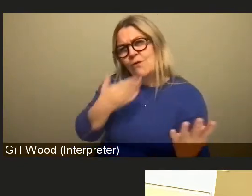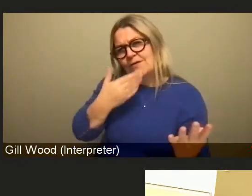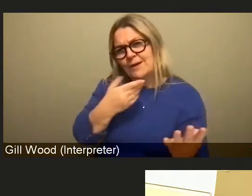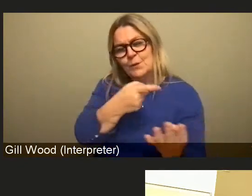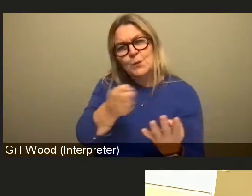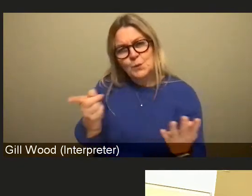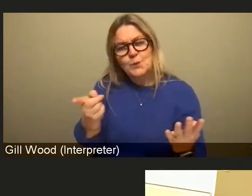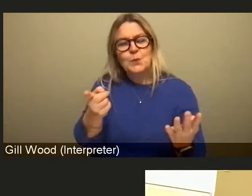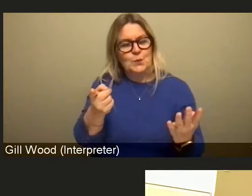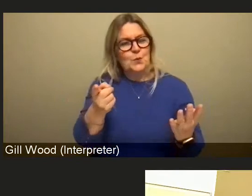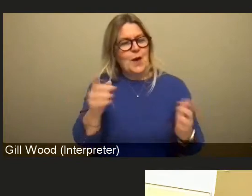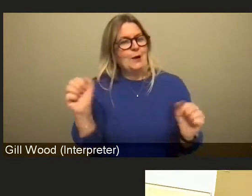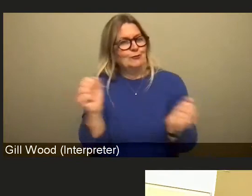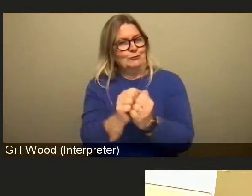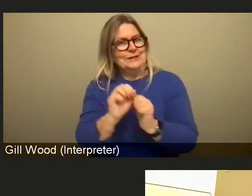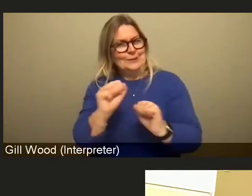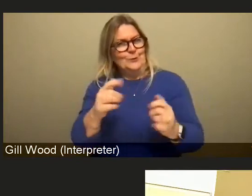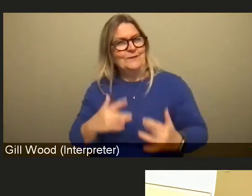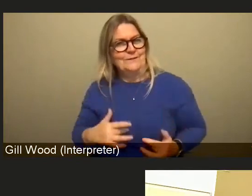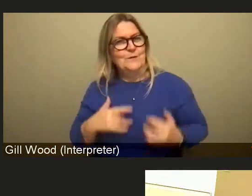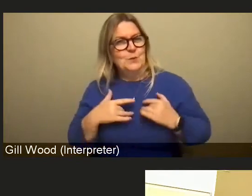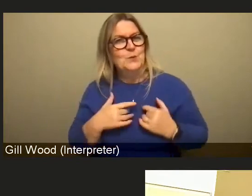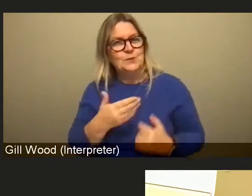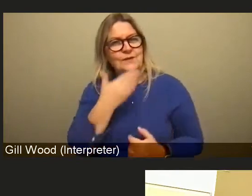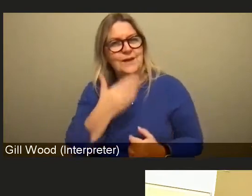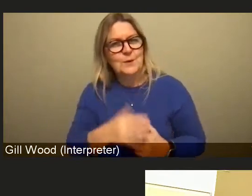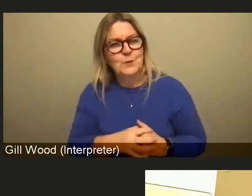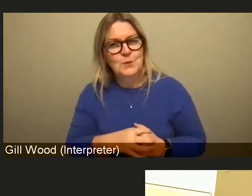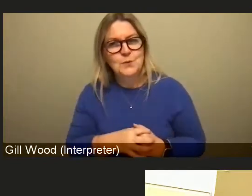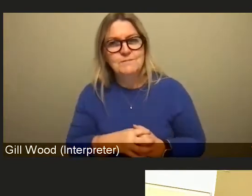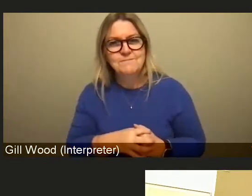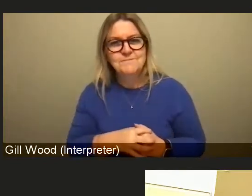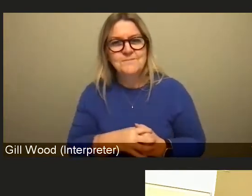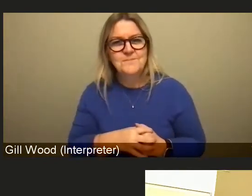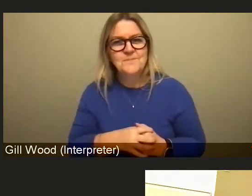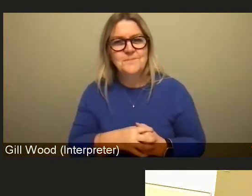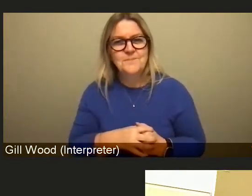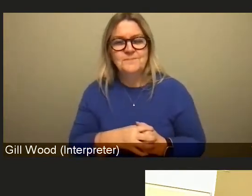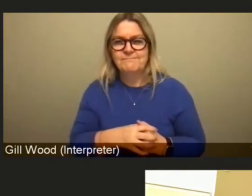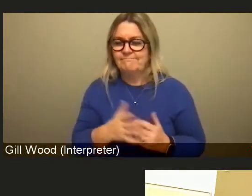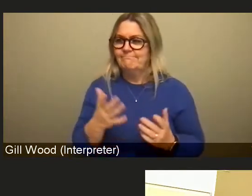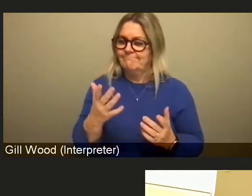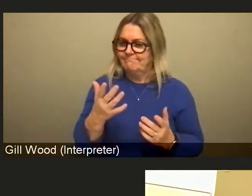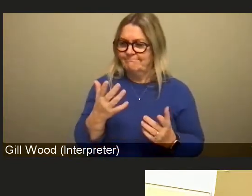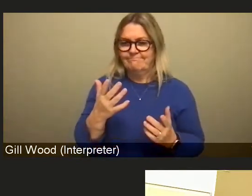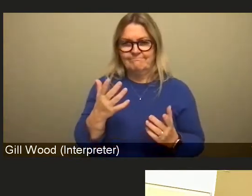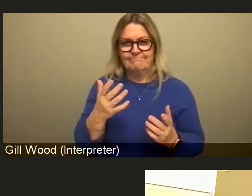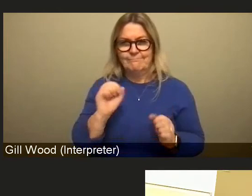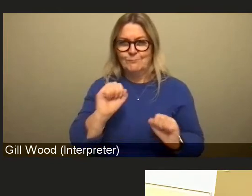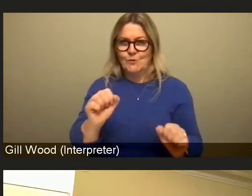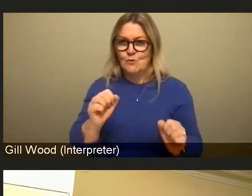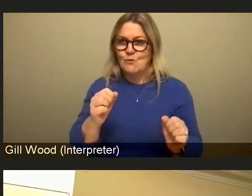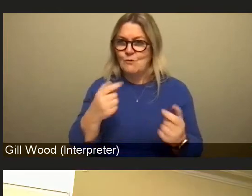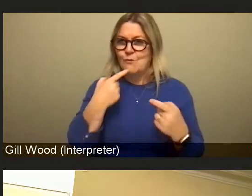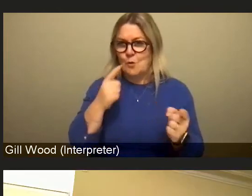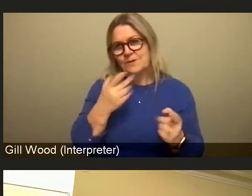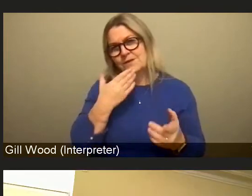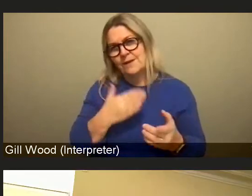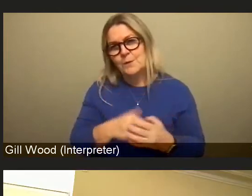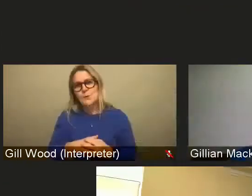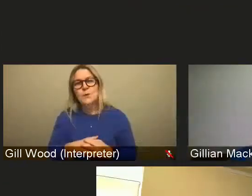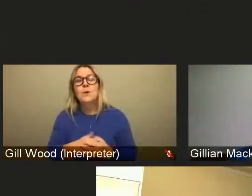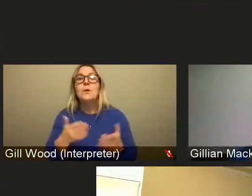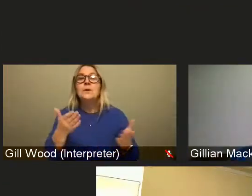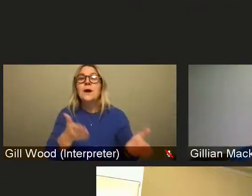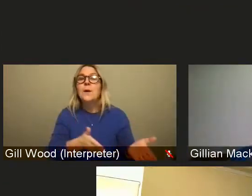our panellists. So thank you for your opening remarks. We're now going to move on to